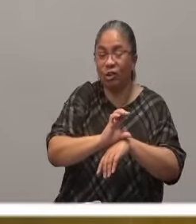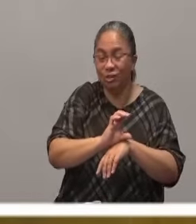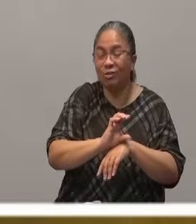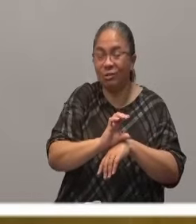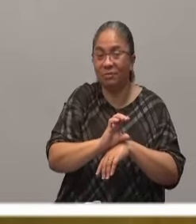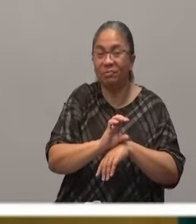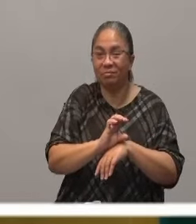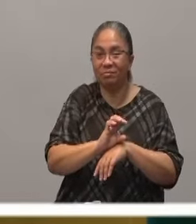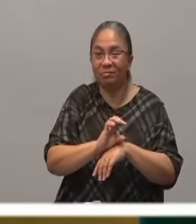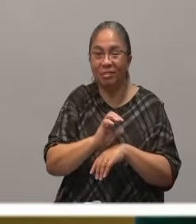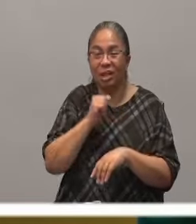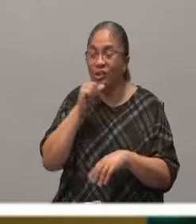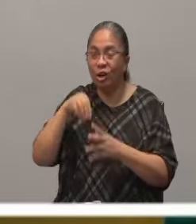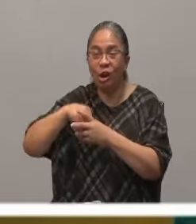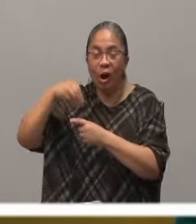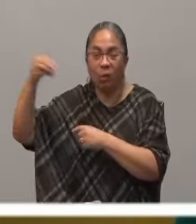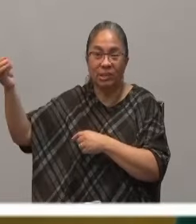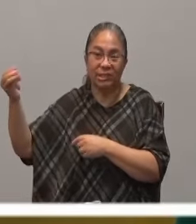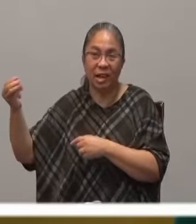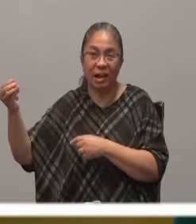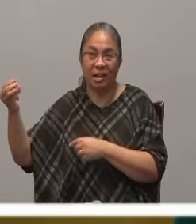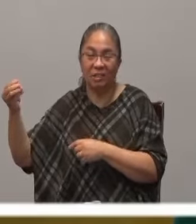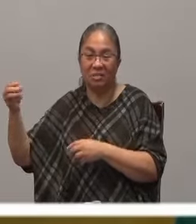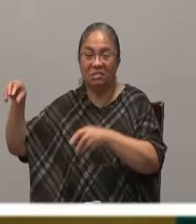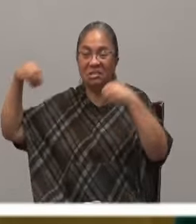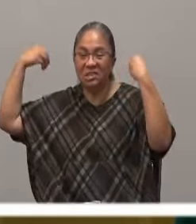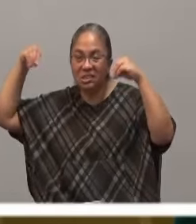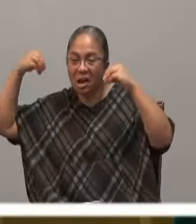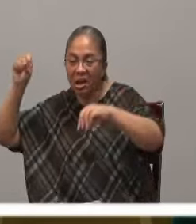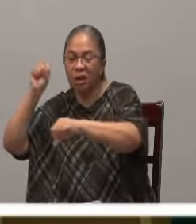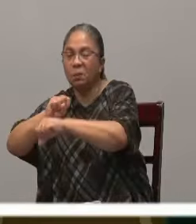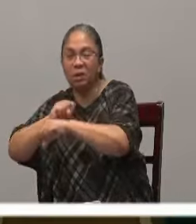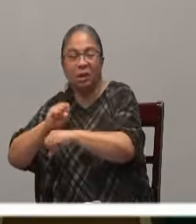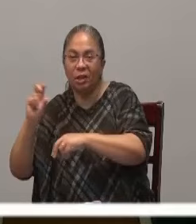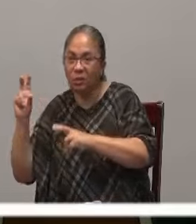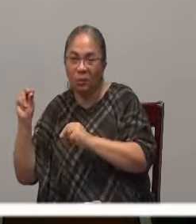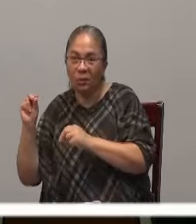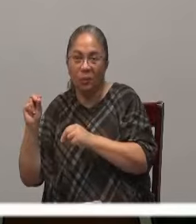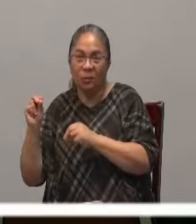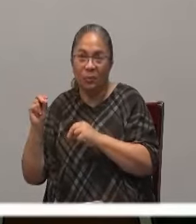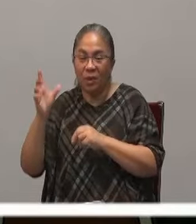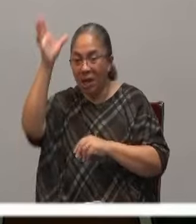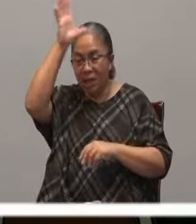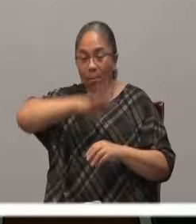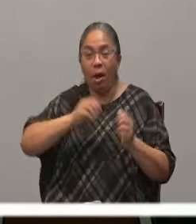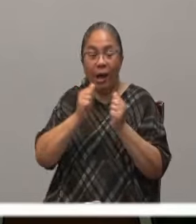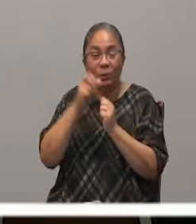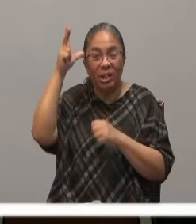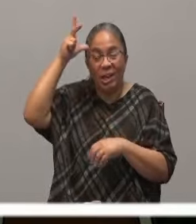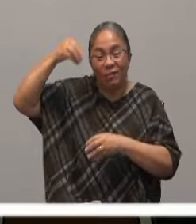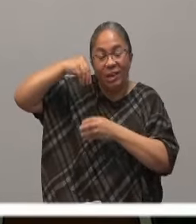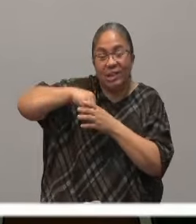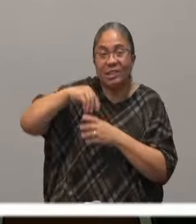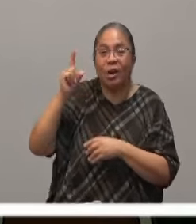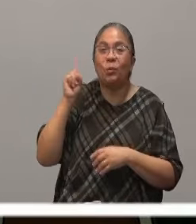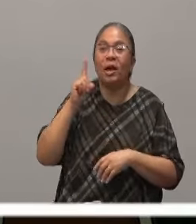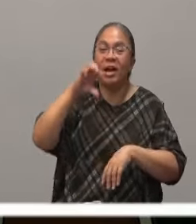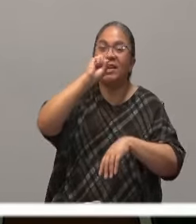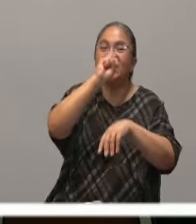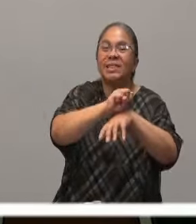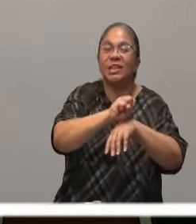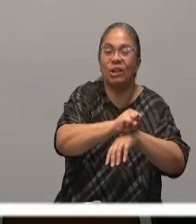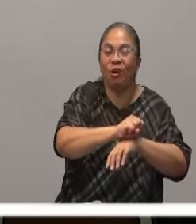court. He not with the merchants in commerce. This demon is right there in the